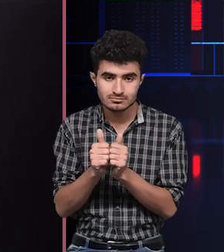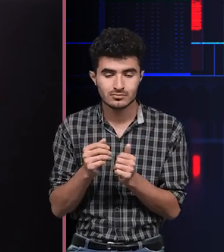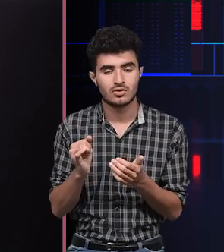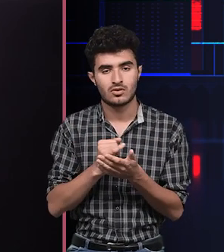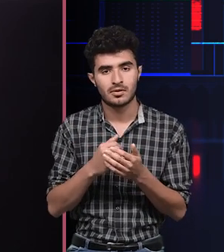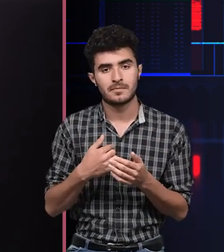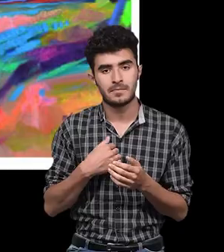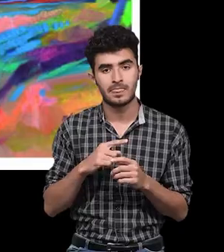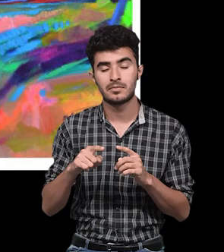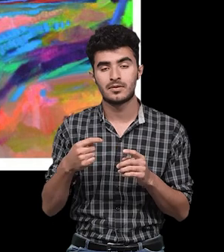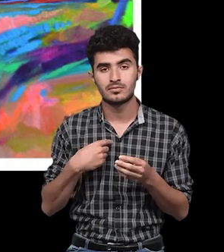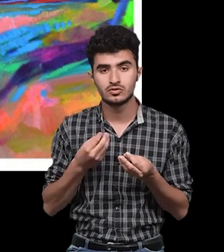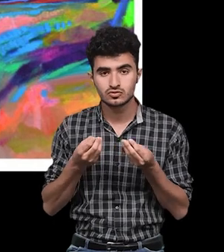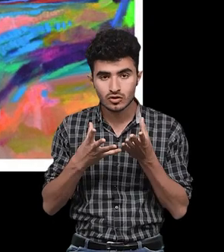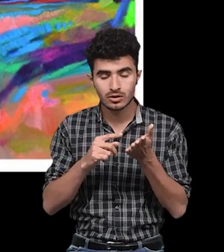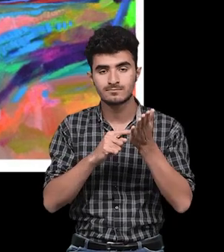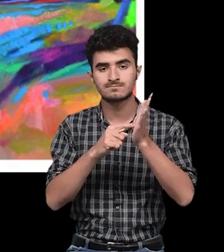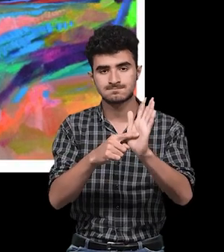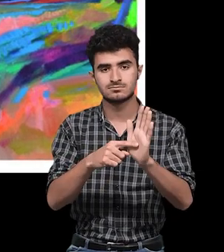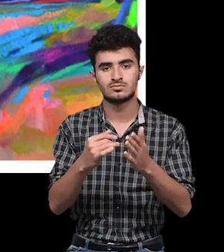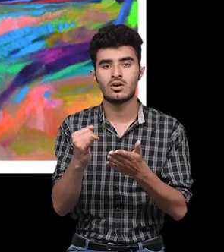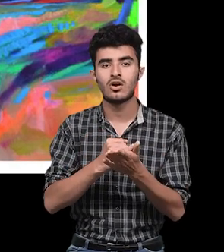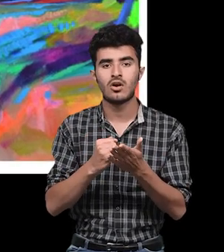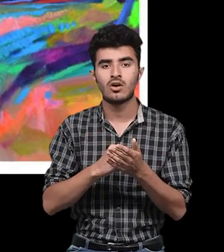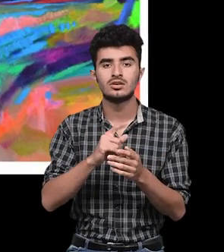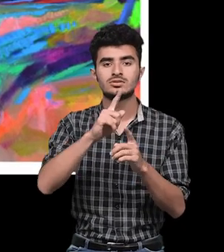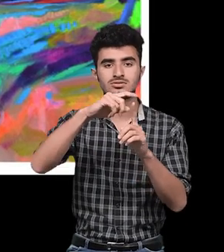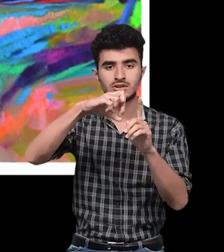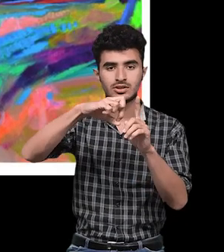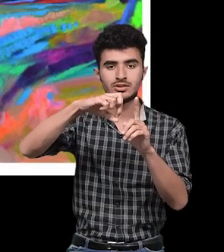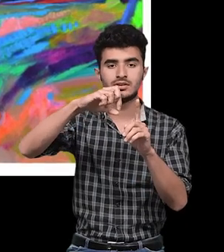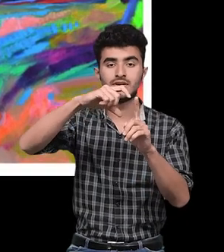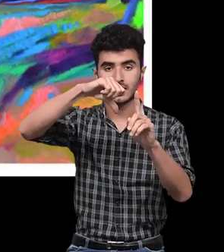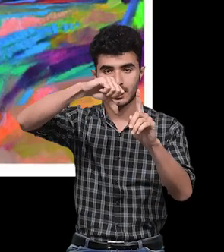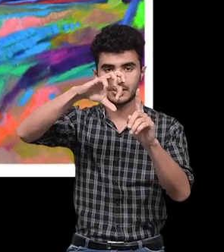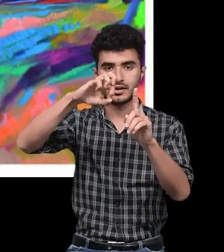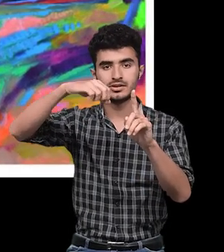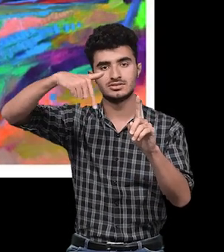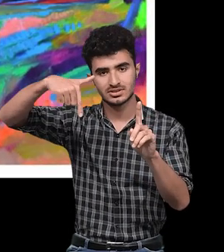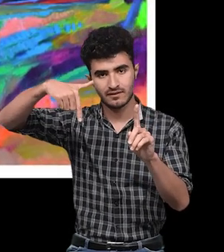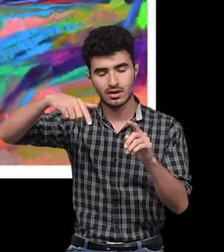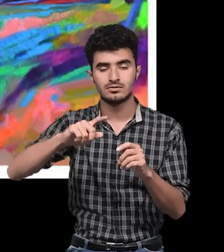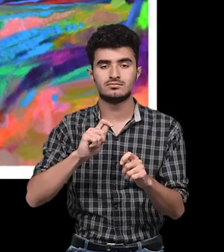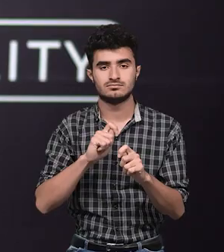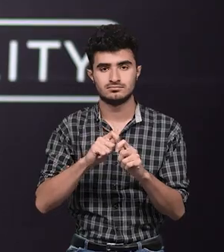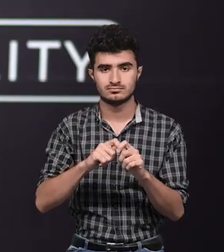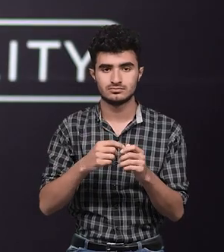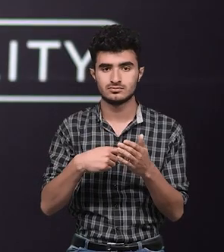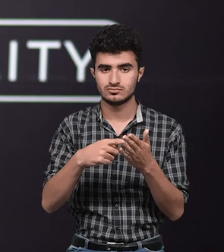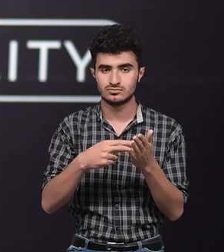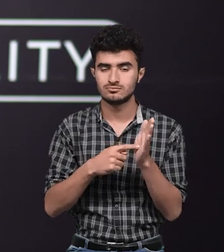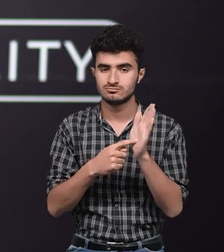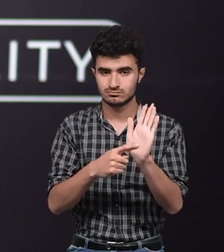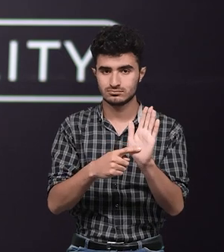much a part of me, but started displaying my work in 1987, and I haven't stopped, and I don't intend to.